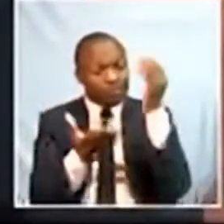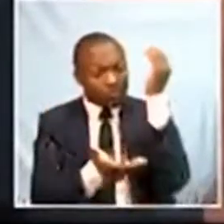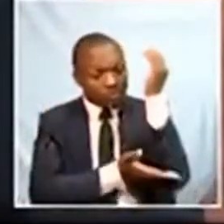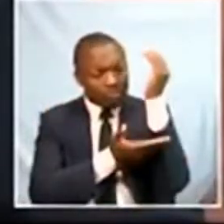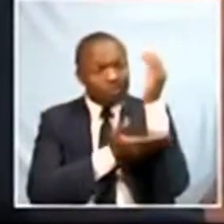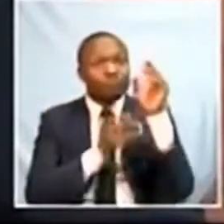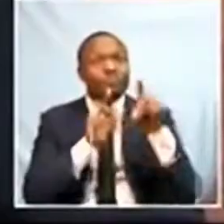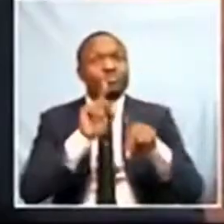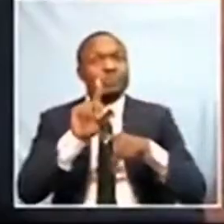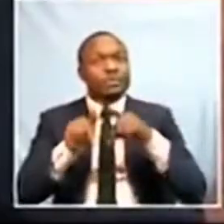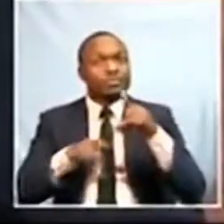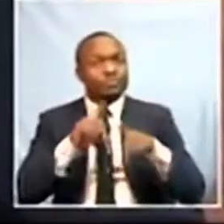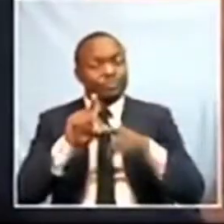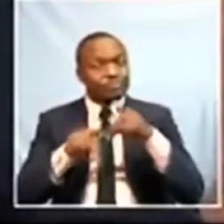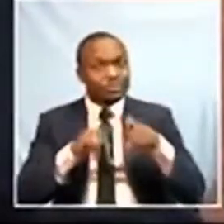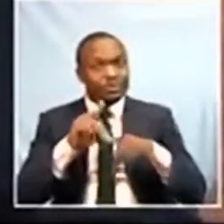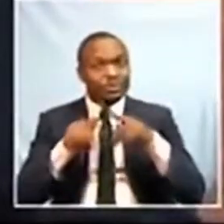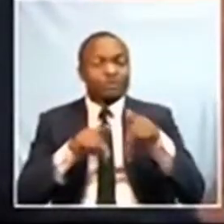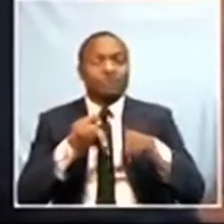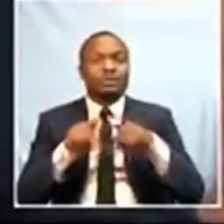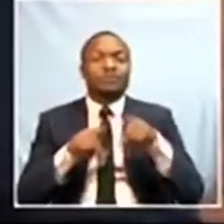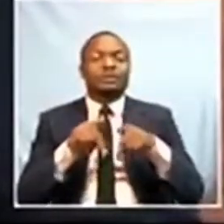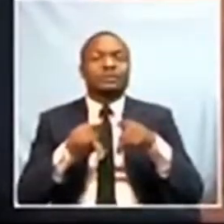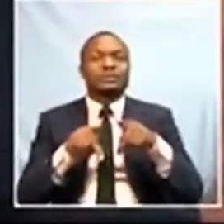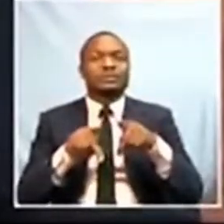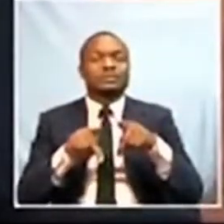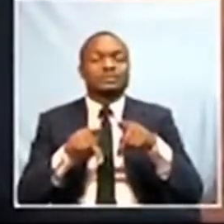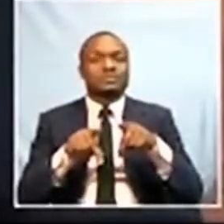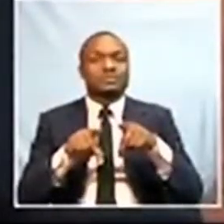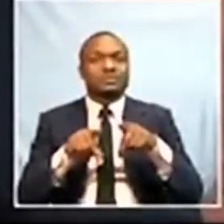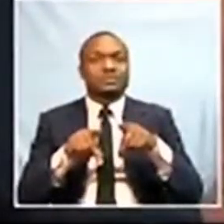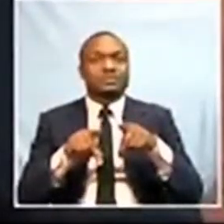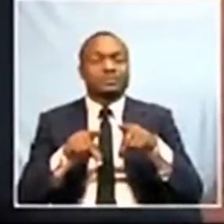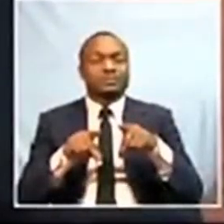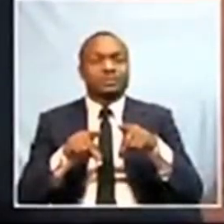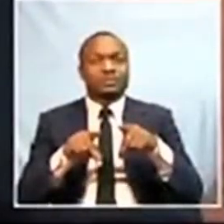living. But we are caught into this world.